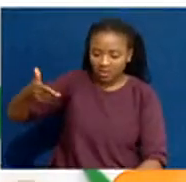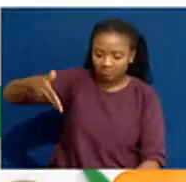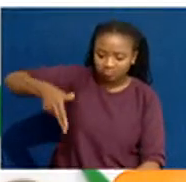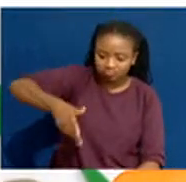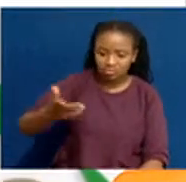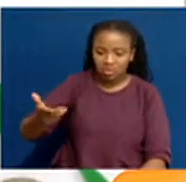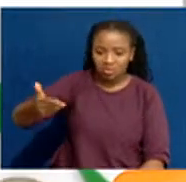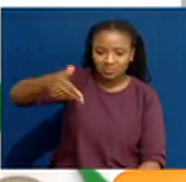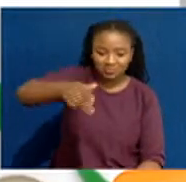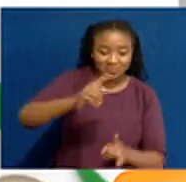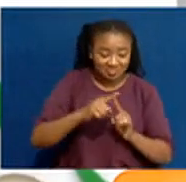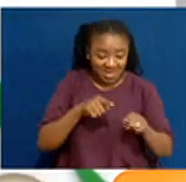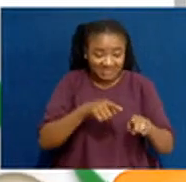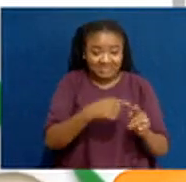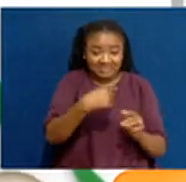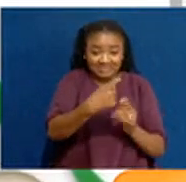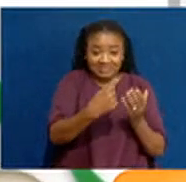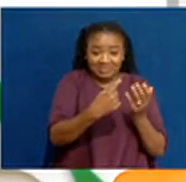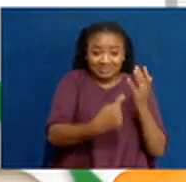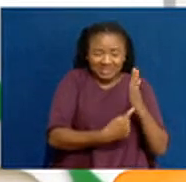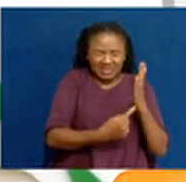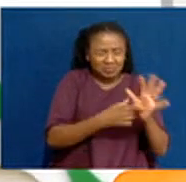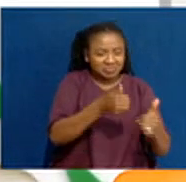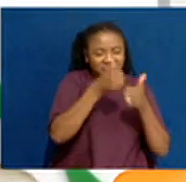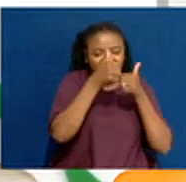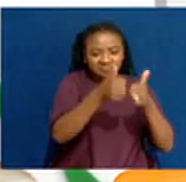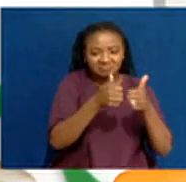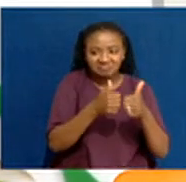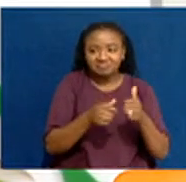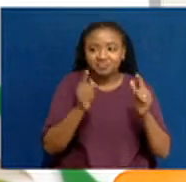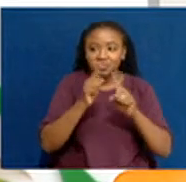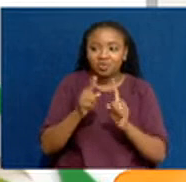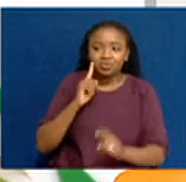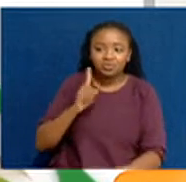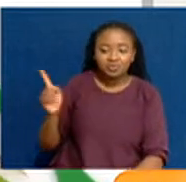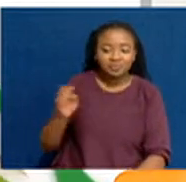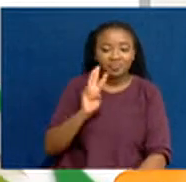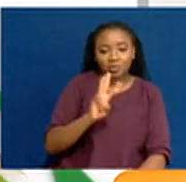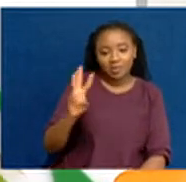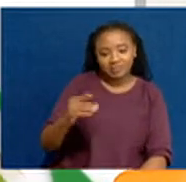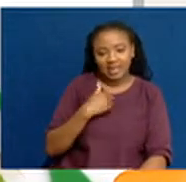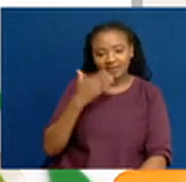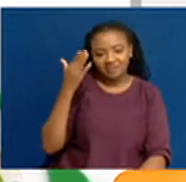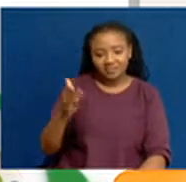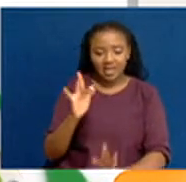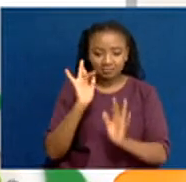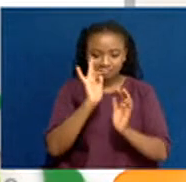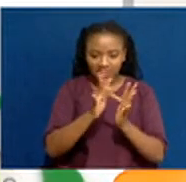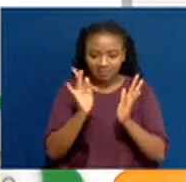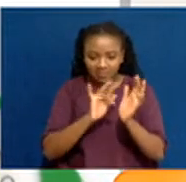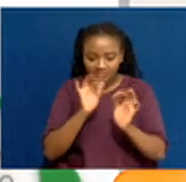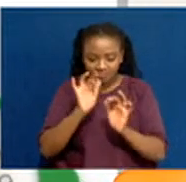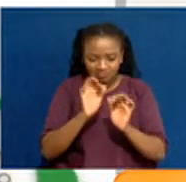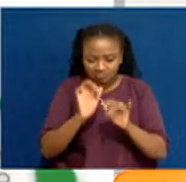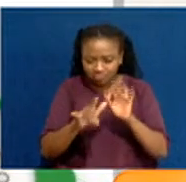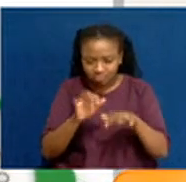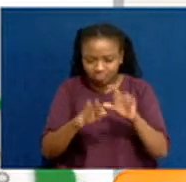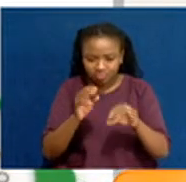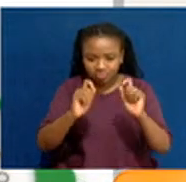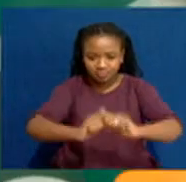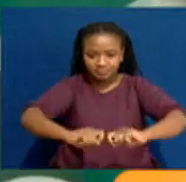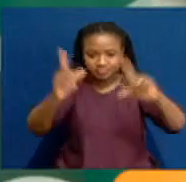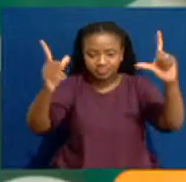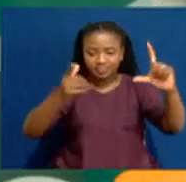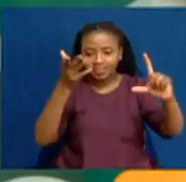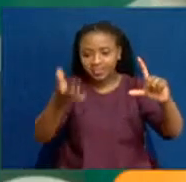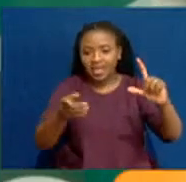We have our website. If you can just type on Google Sinefa, it will take you to our website, and we list our products there, including their